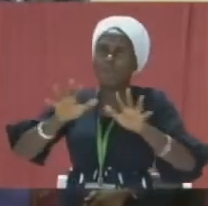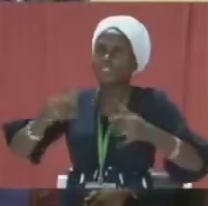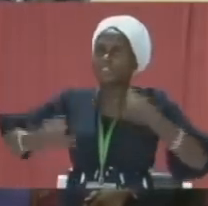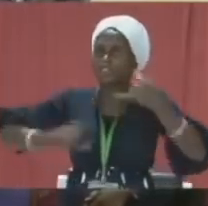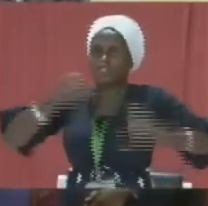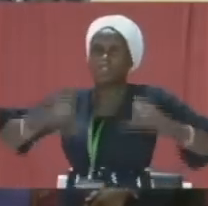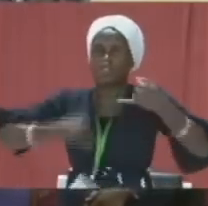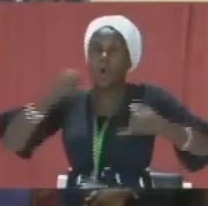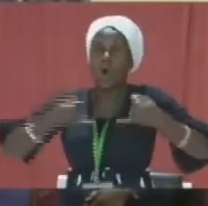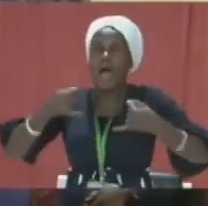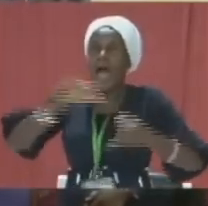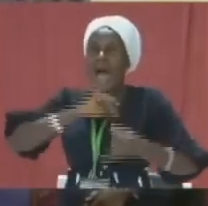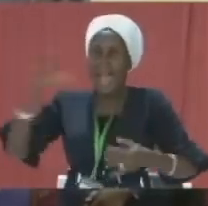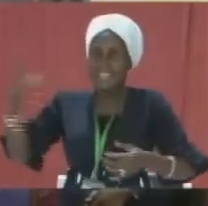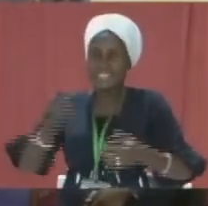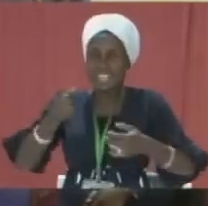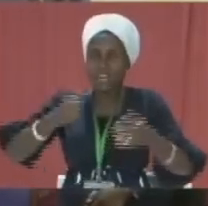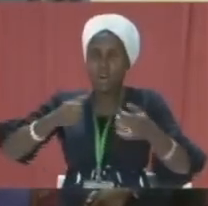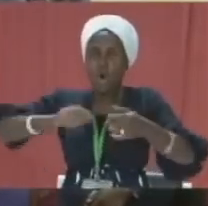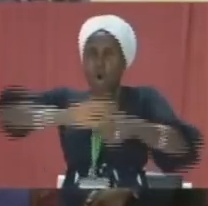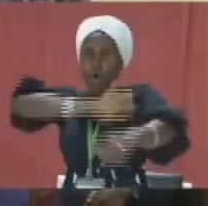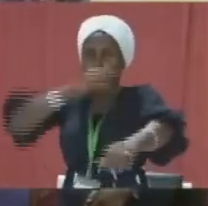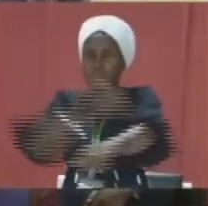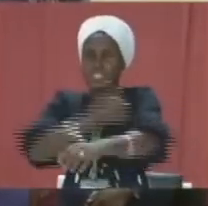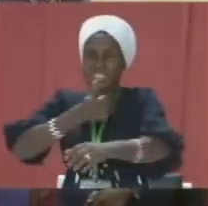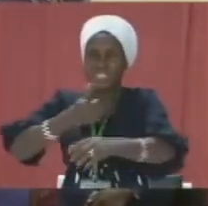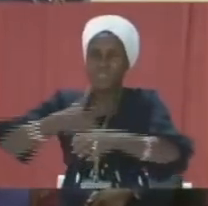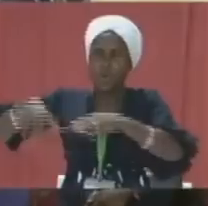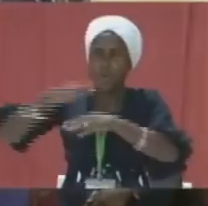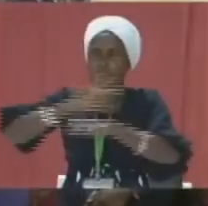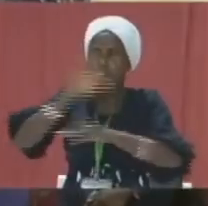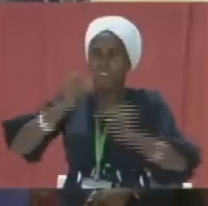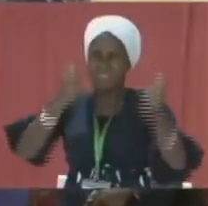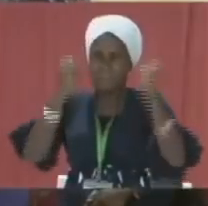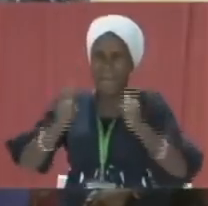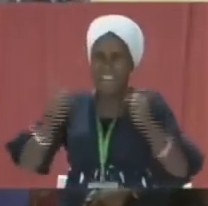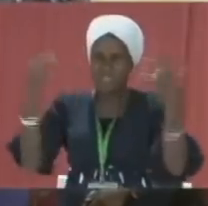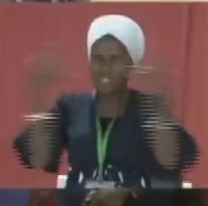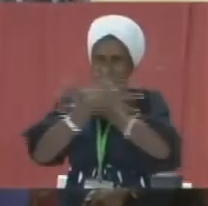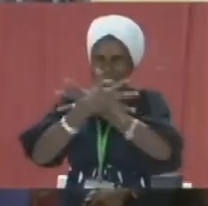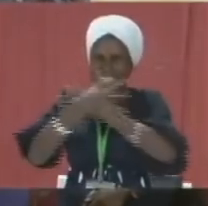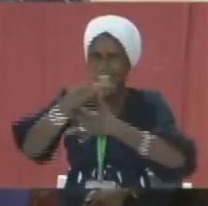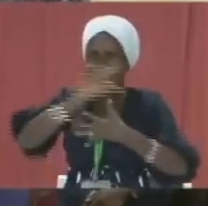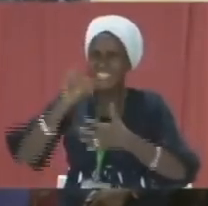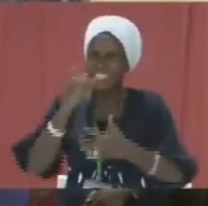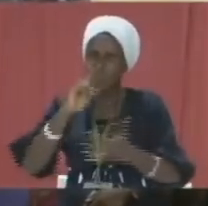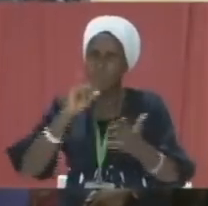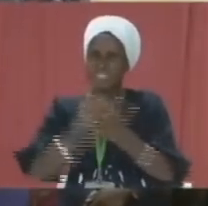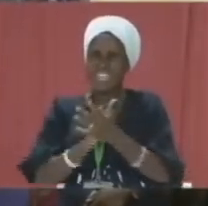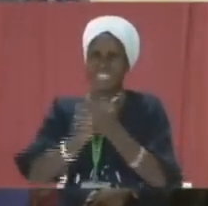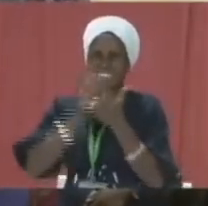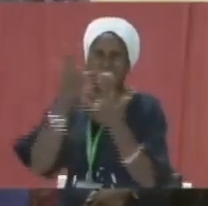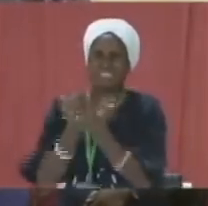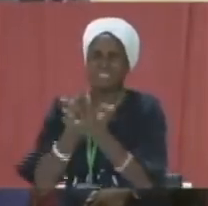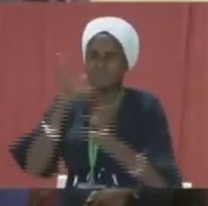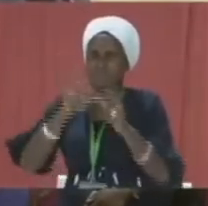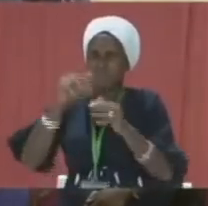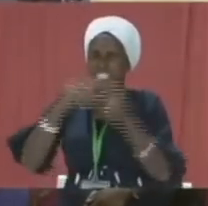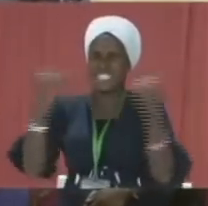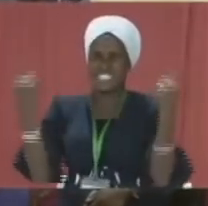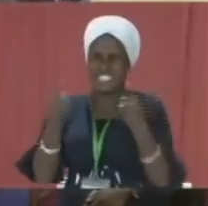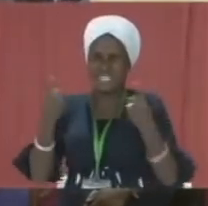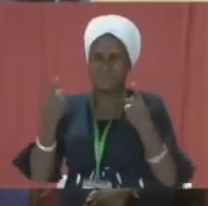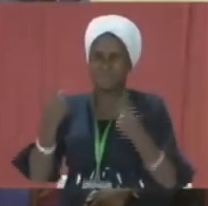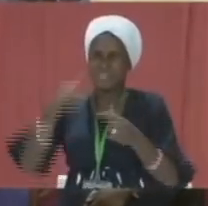I take authority over all the powers of darkness and everything that holds man captive in sin, in darkness,